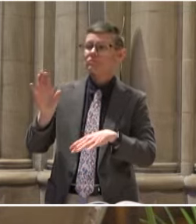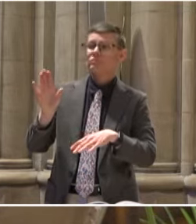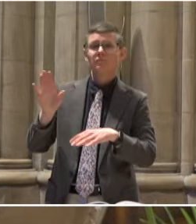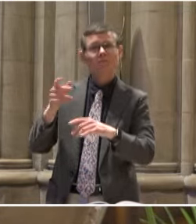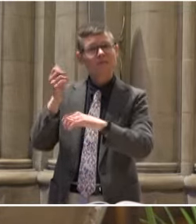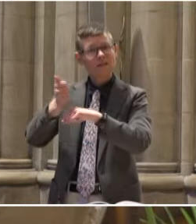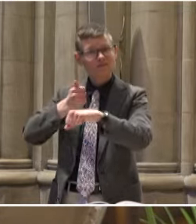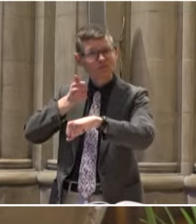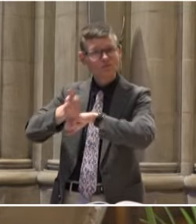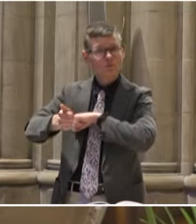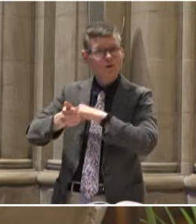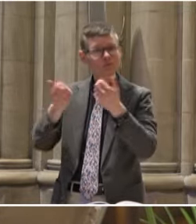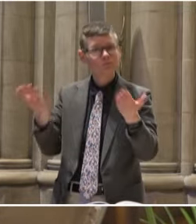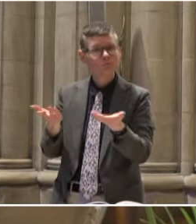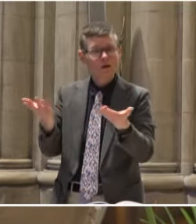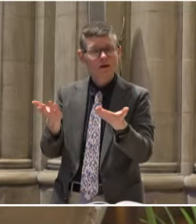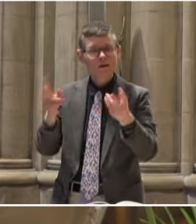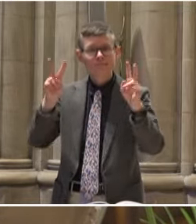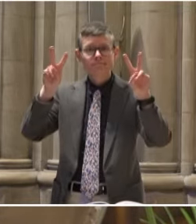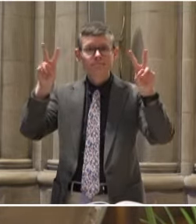charge against him read,